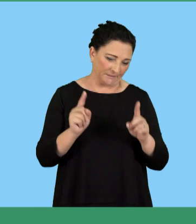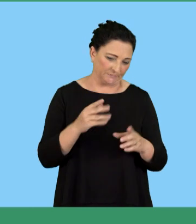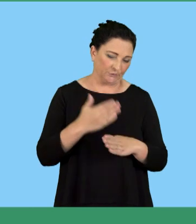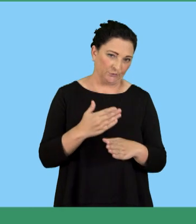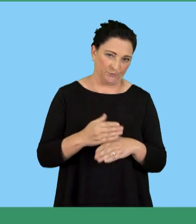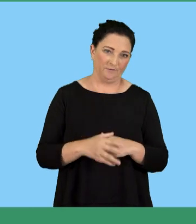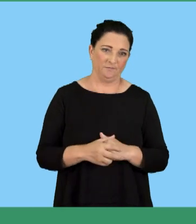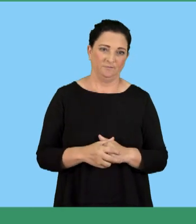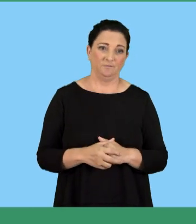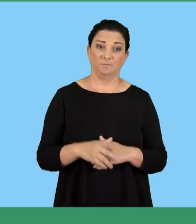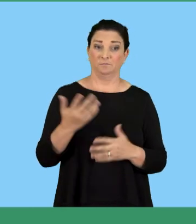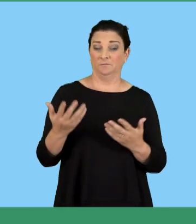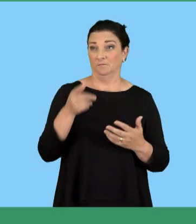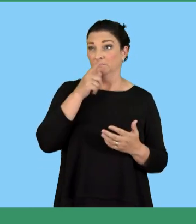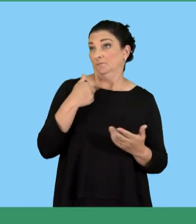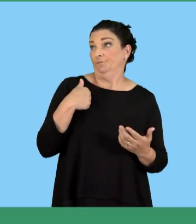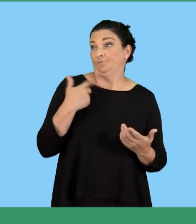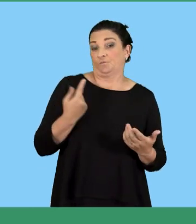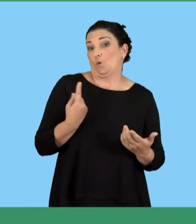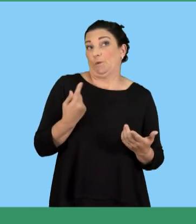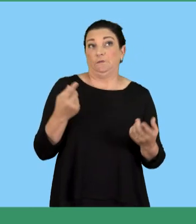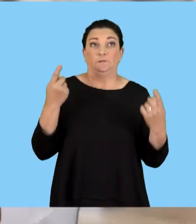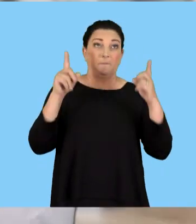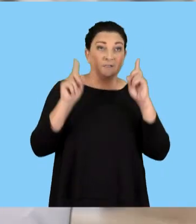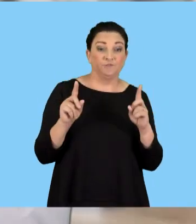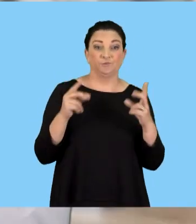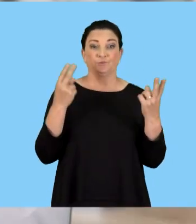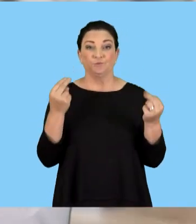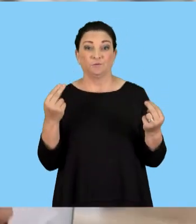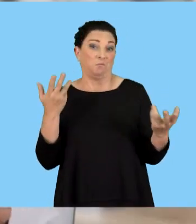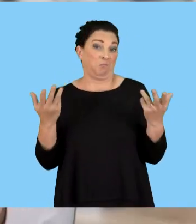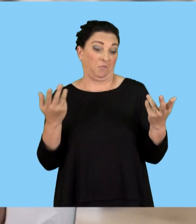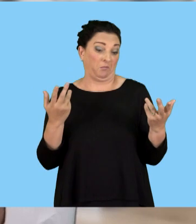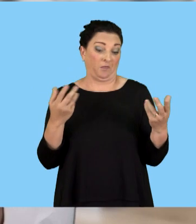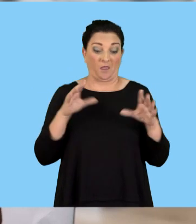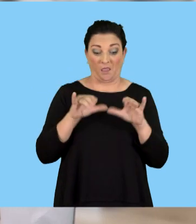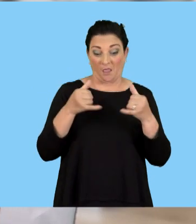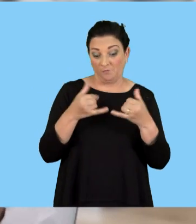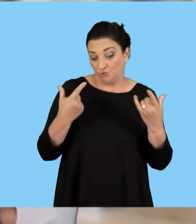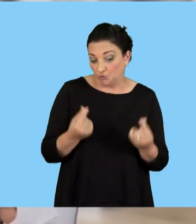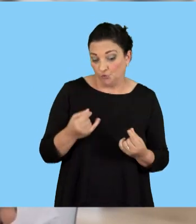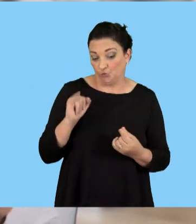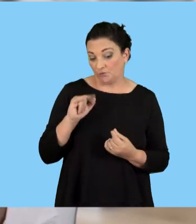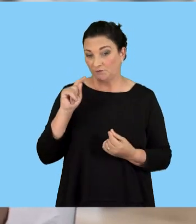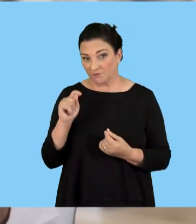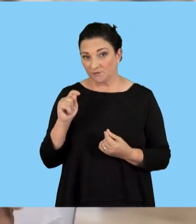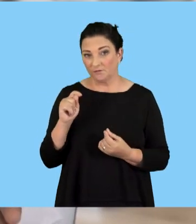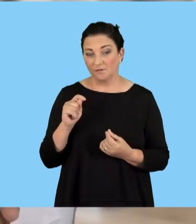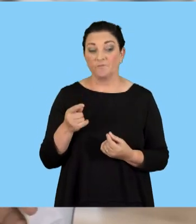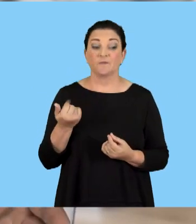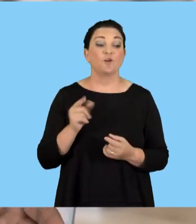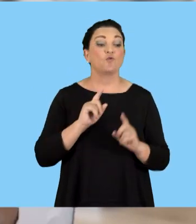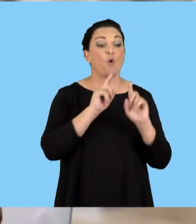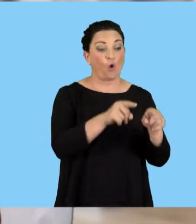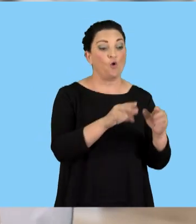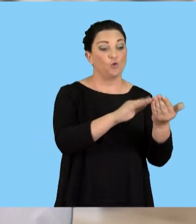as an organization, they will look to say, this is what we specialize with. Maybe we're an IT company. We can go to the community and offer